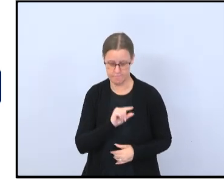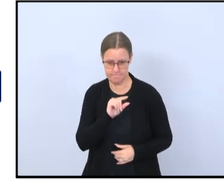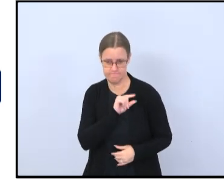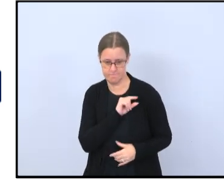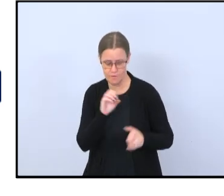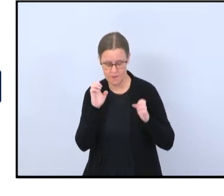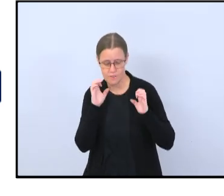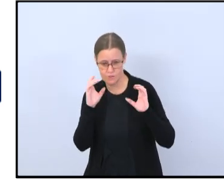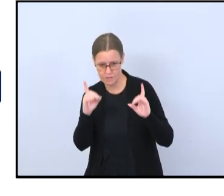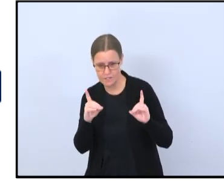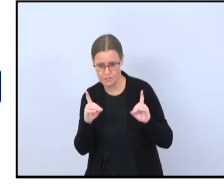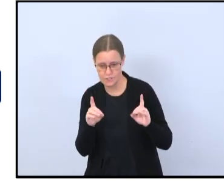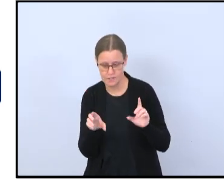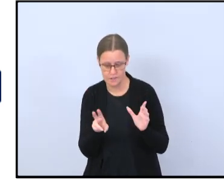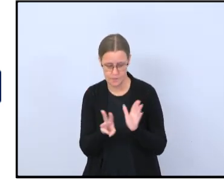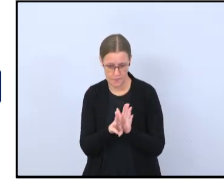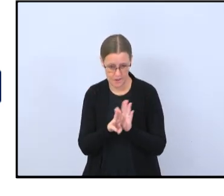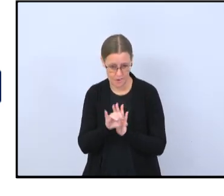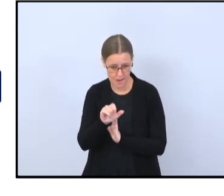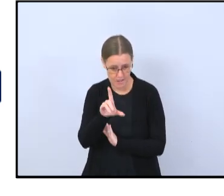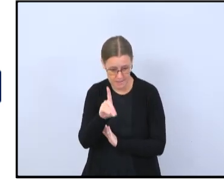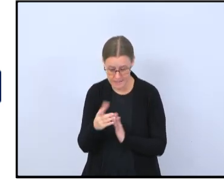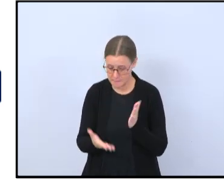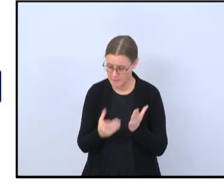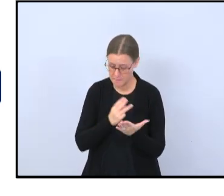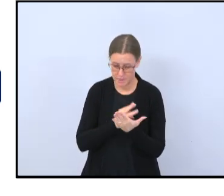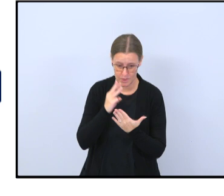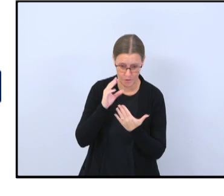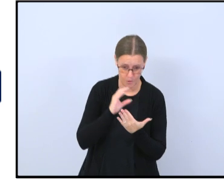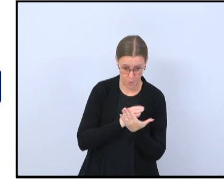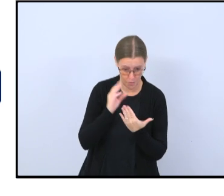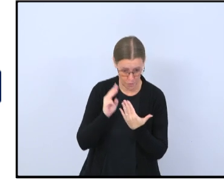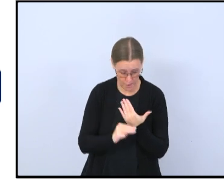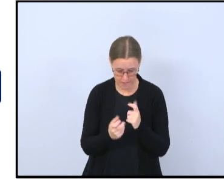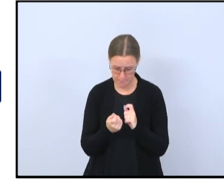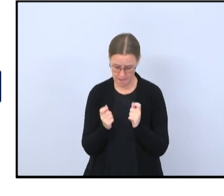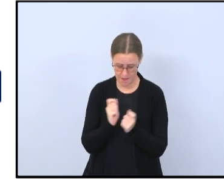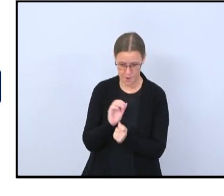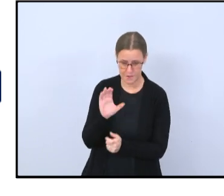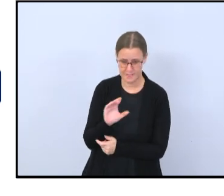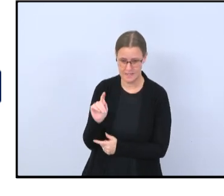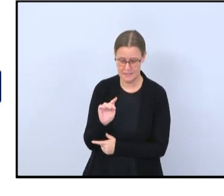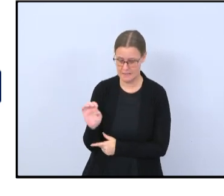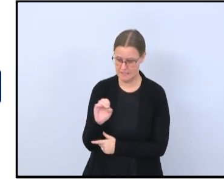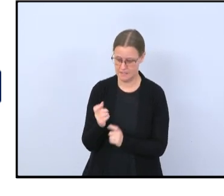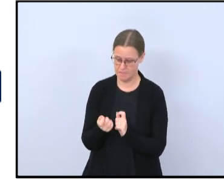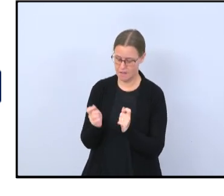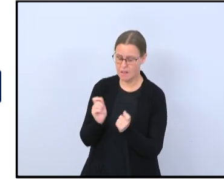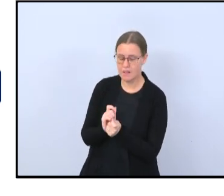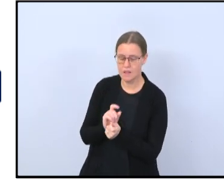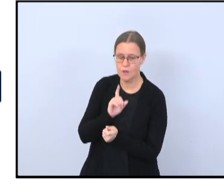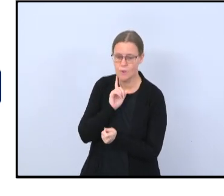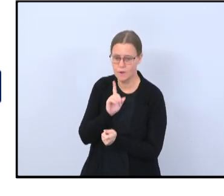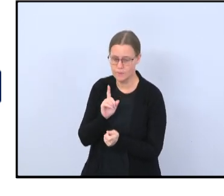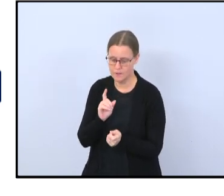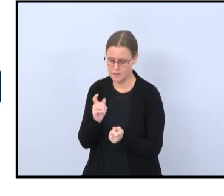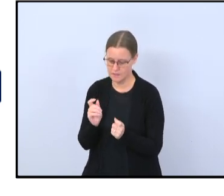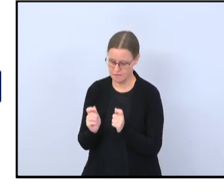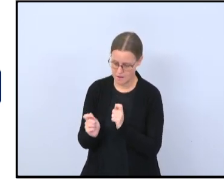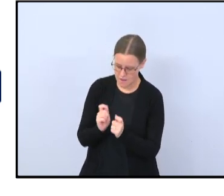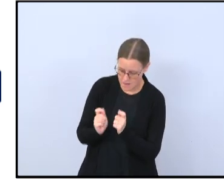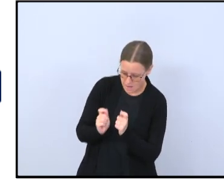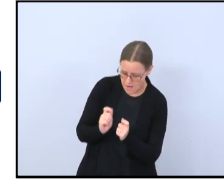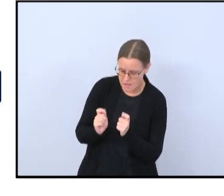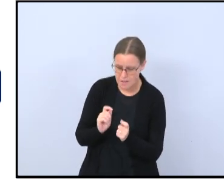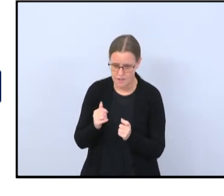state's system. Whether it's through curriculum adjustments and our CT pathways, this will be reflected in the important work our board is engaged in with